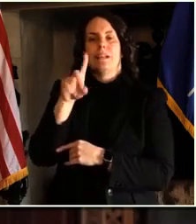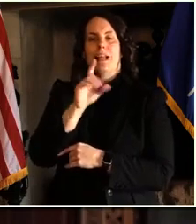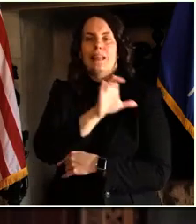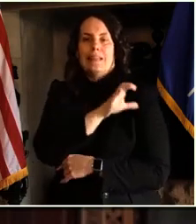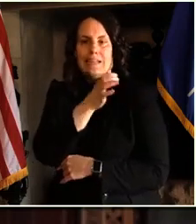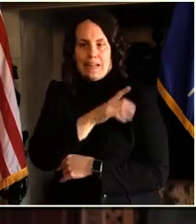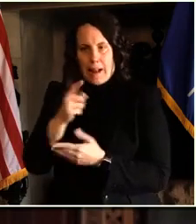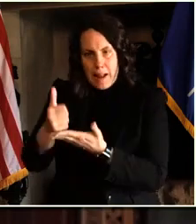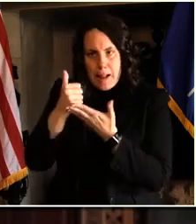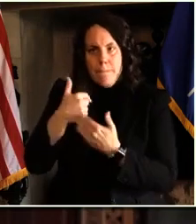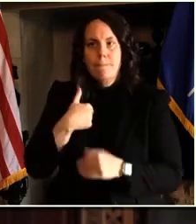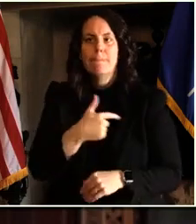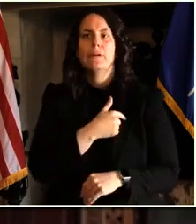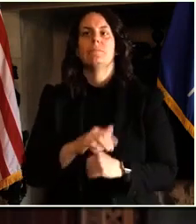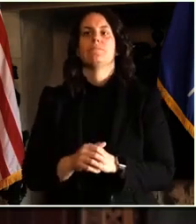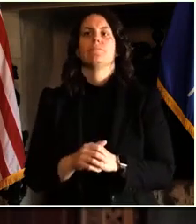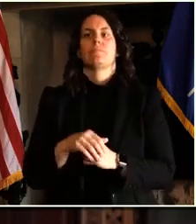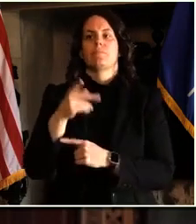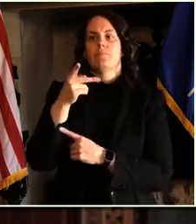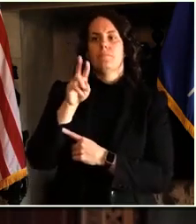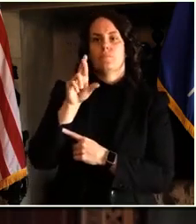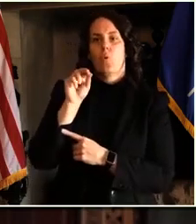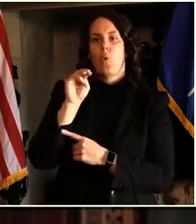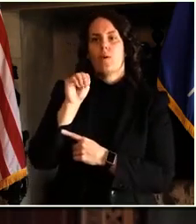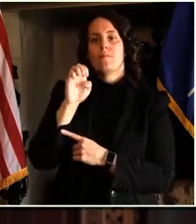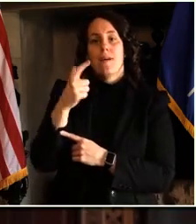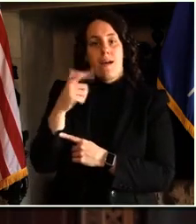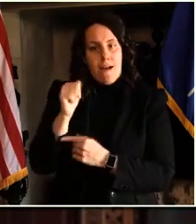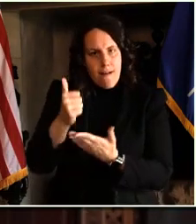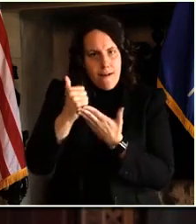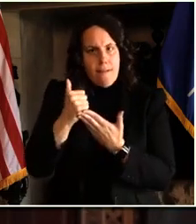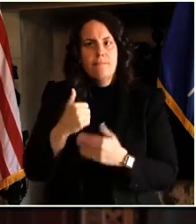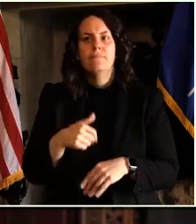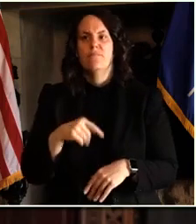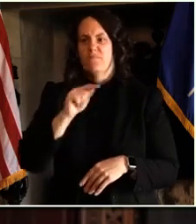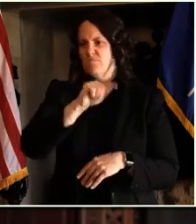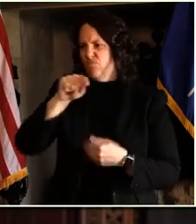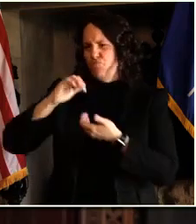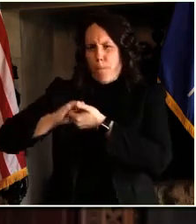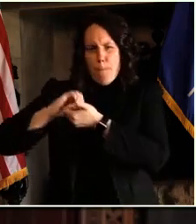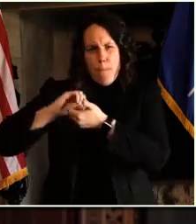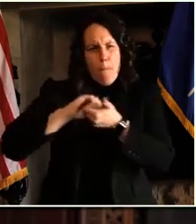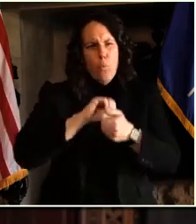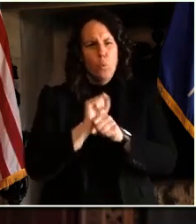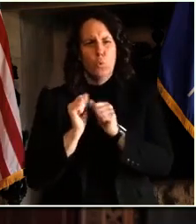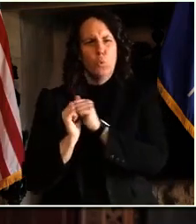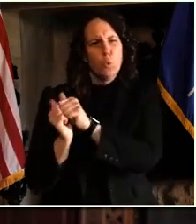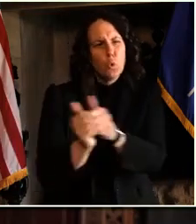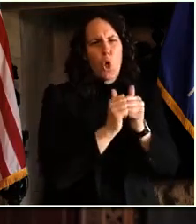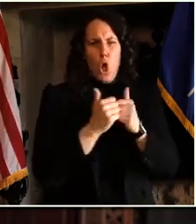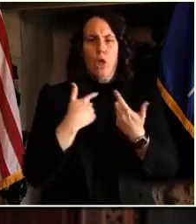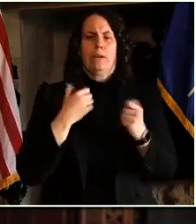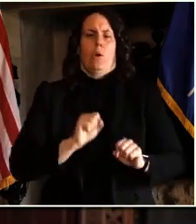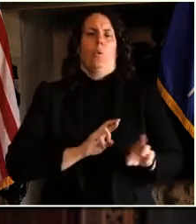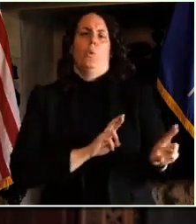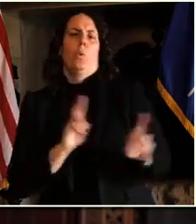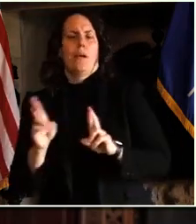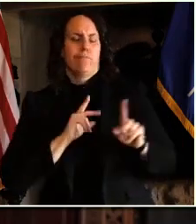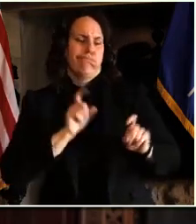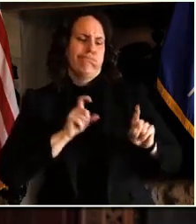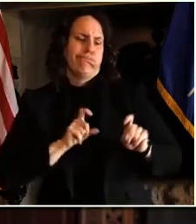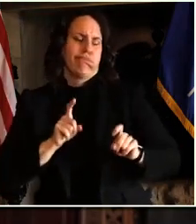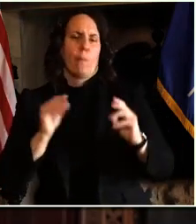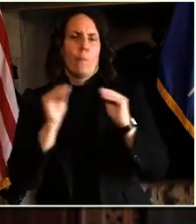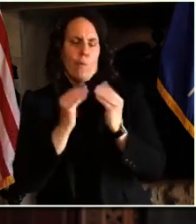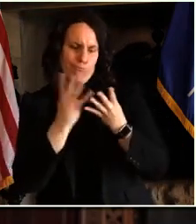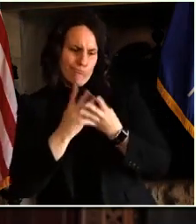support to one another to bolster our state's testing capacity. But I want to be clear, testing will still require a